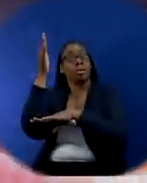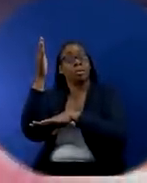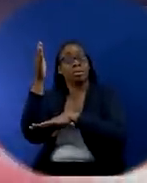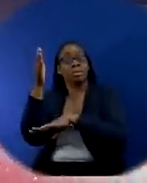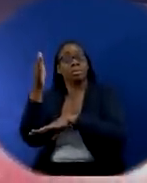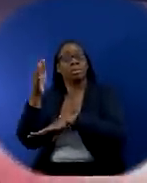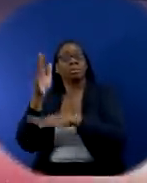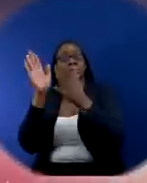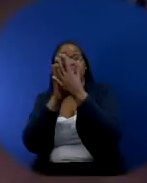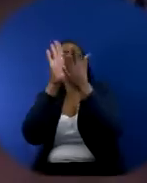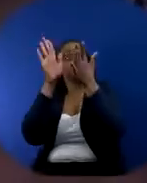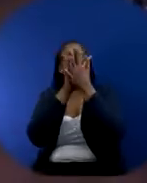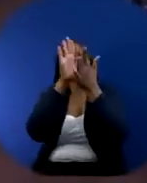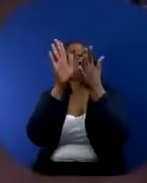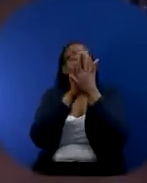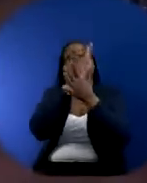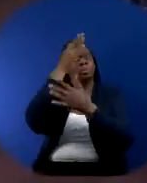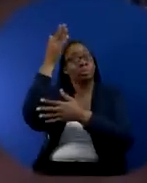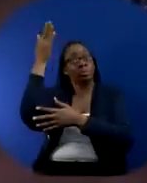repay you, but I'm sure gonna praise you.